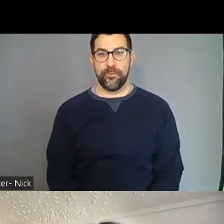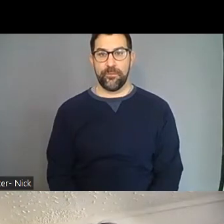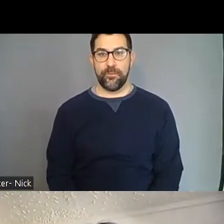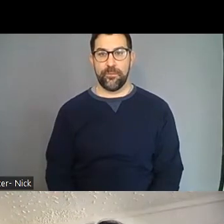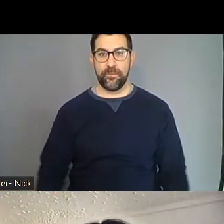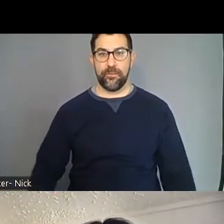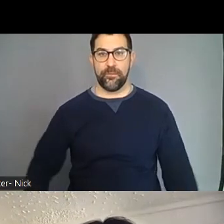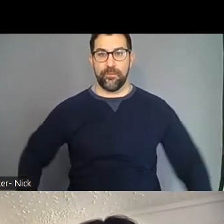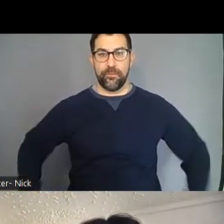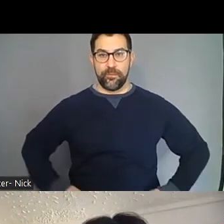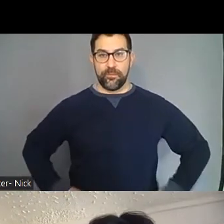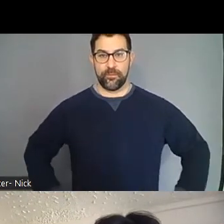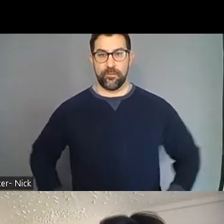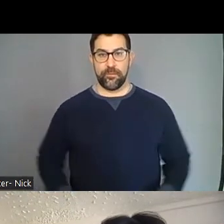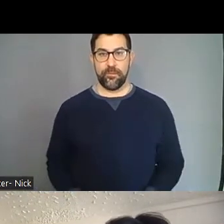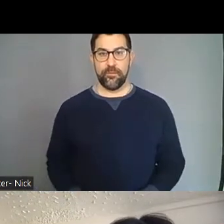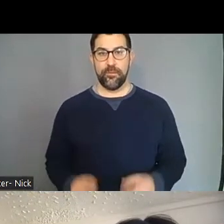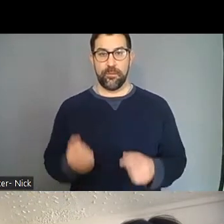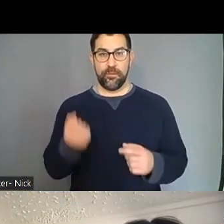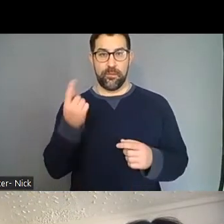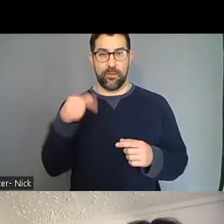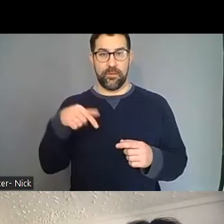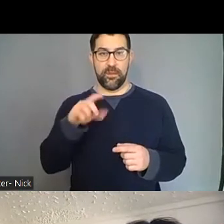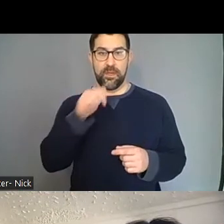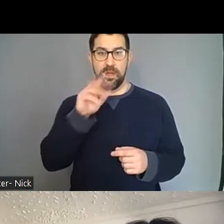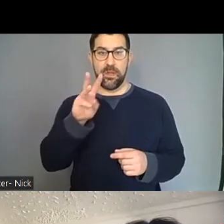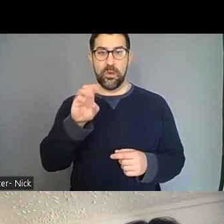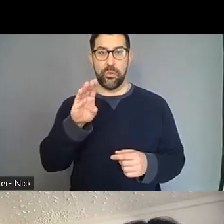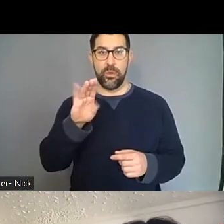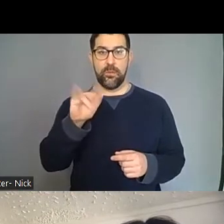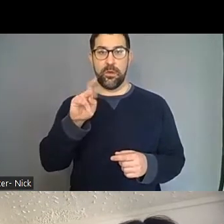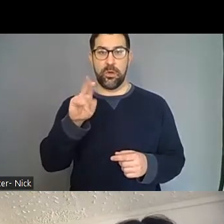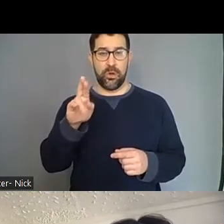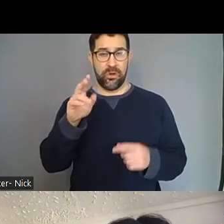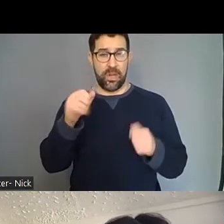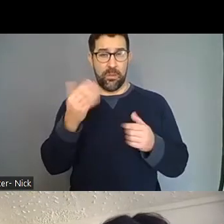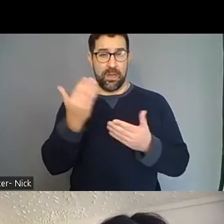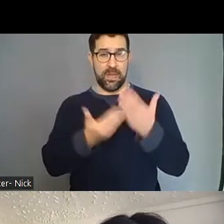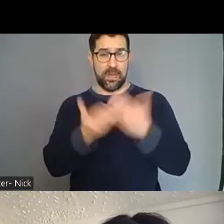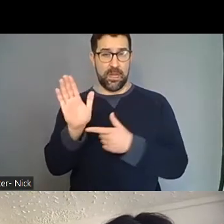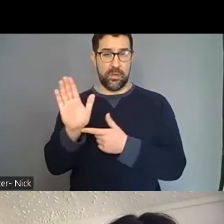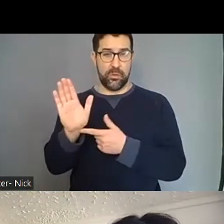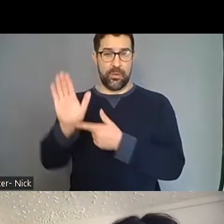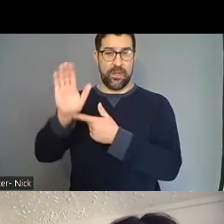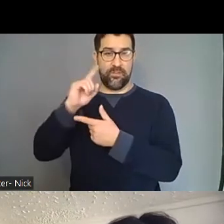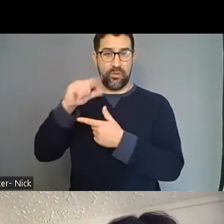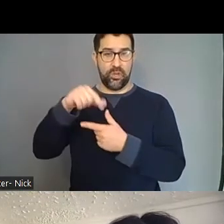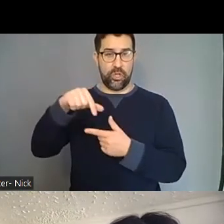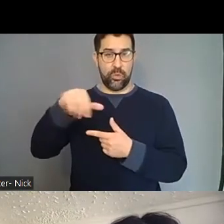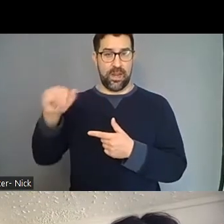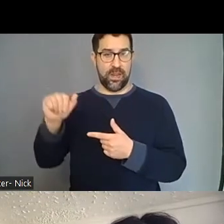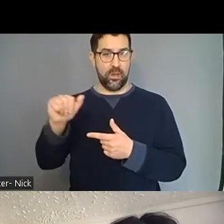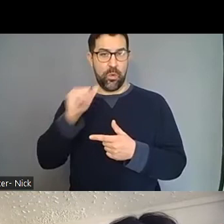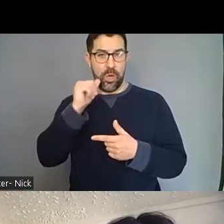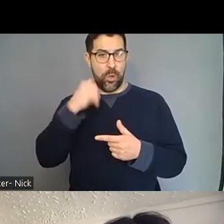Elon, I wonder if, because we're not on a webinar format, should we just do the hand raise function for Q&A? Because we don't actually have